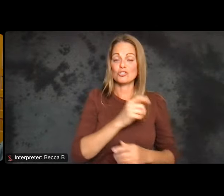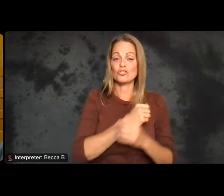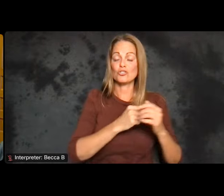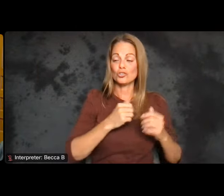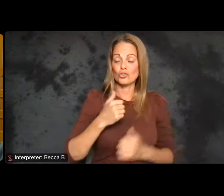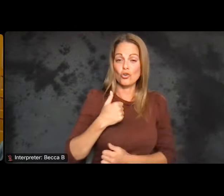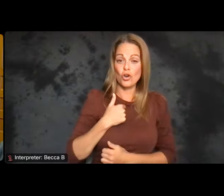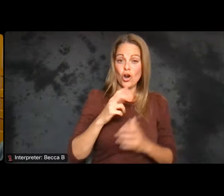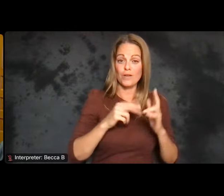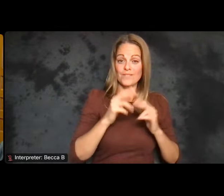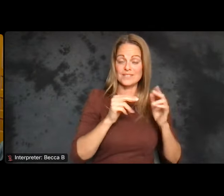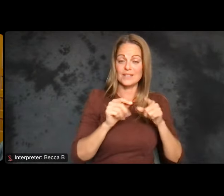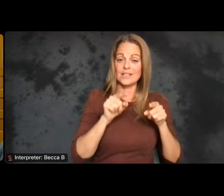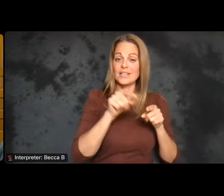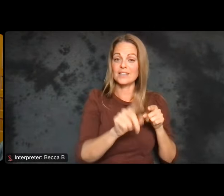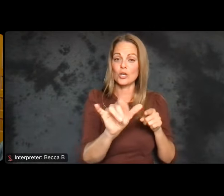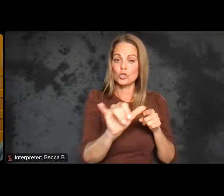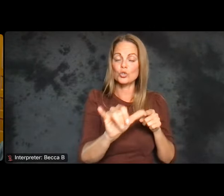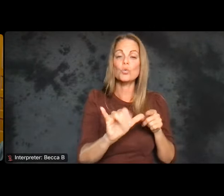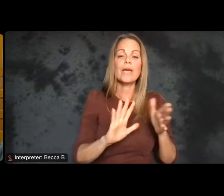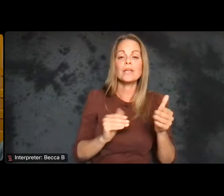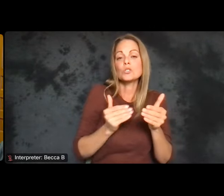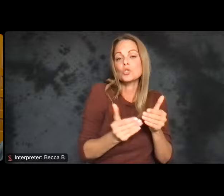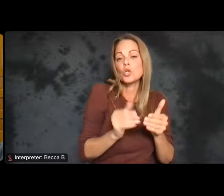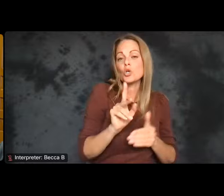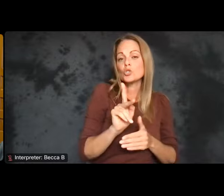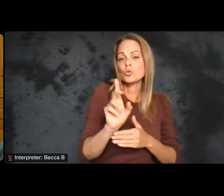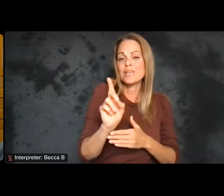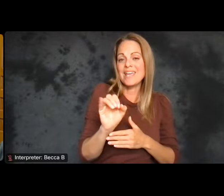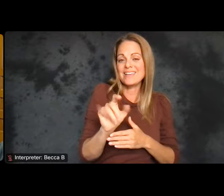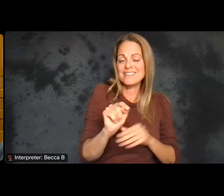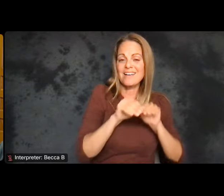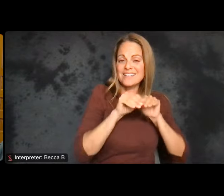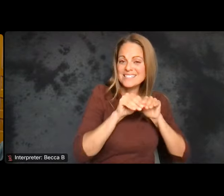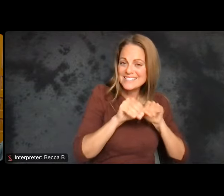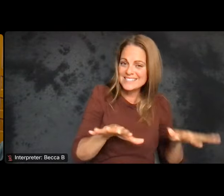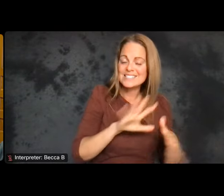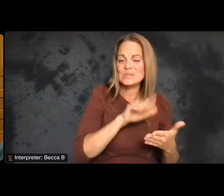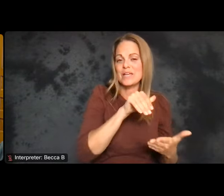proximity to that KDOT site in which our dispatch center will be going.